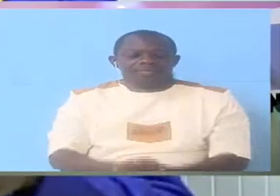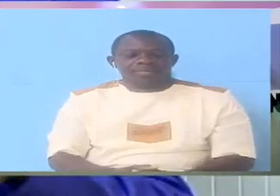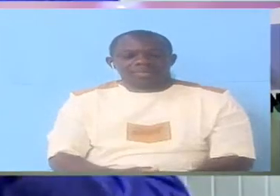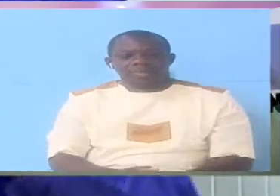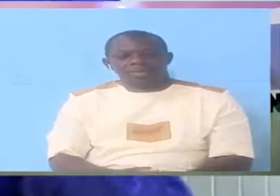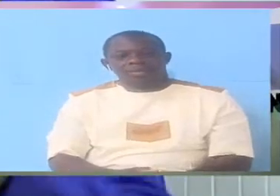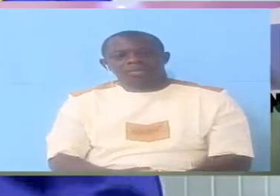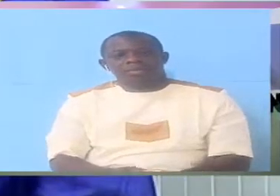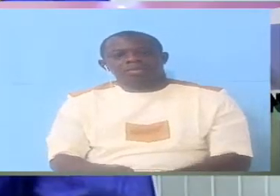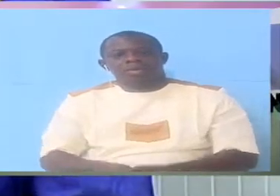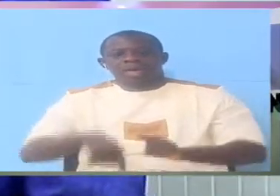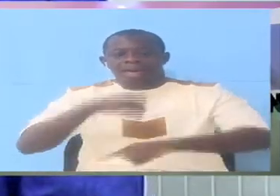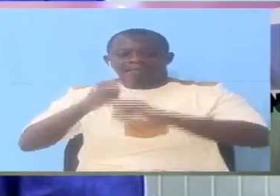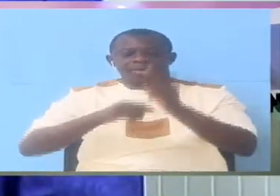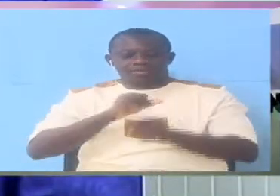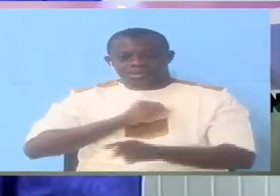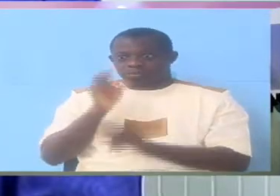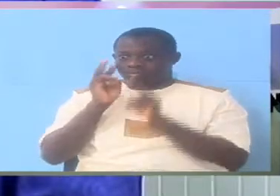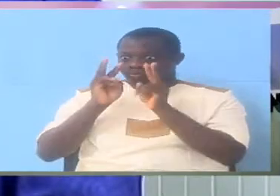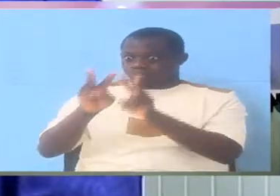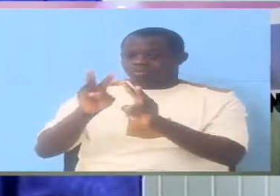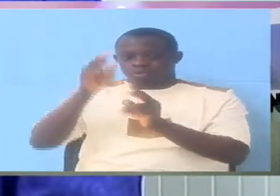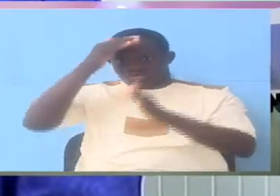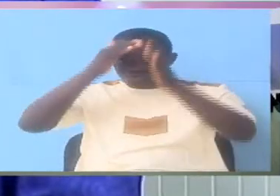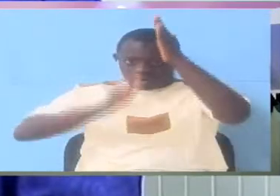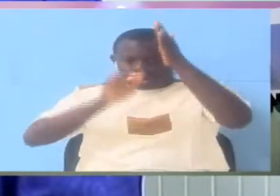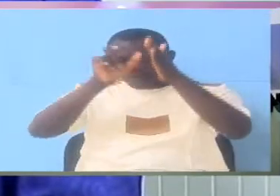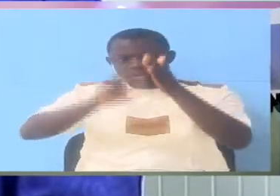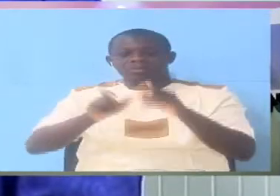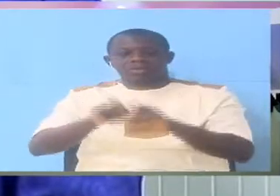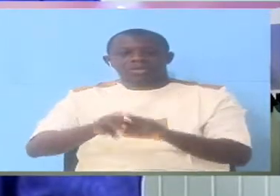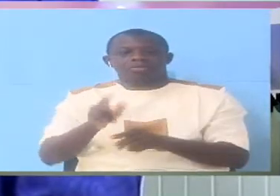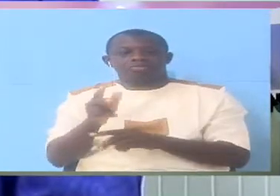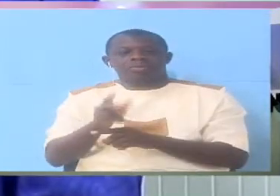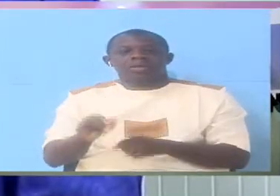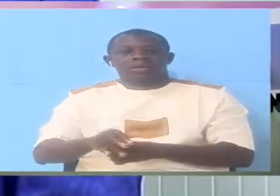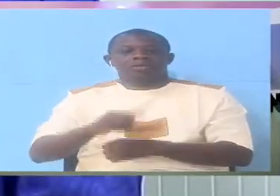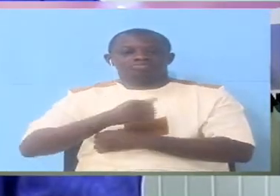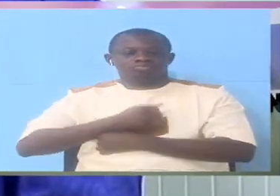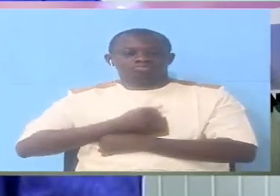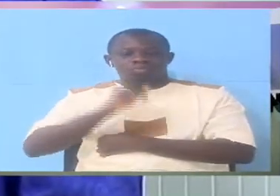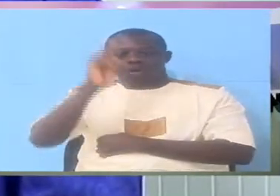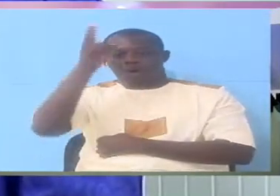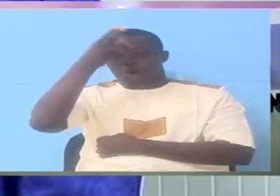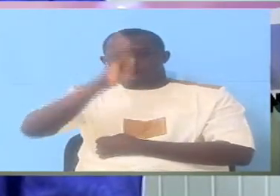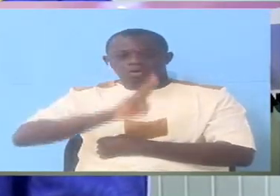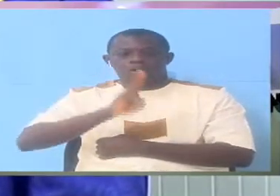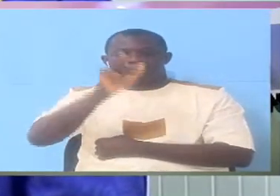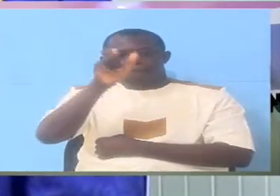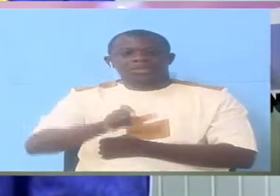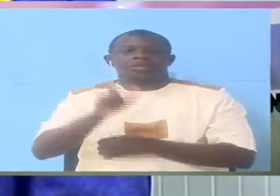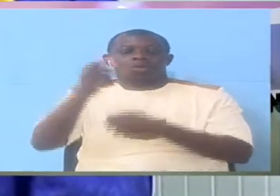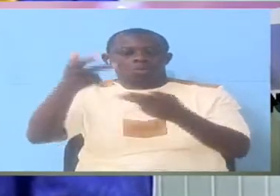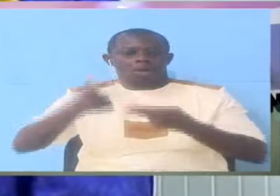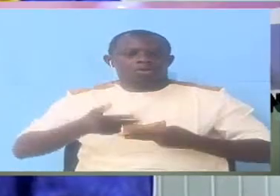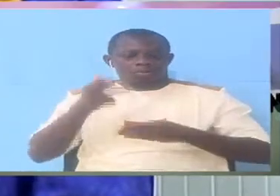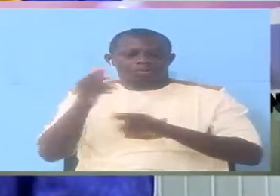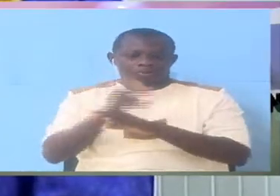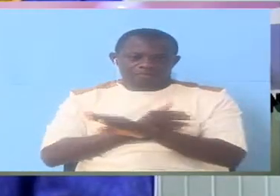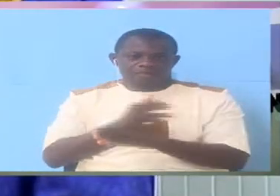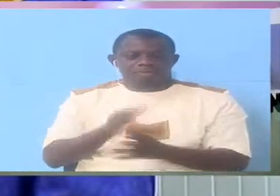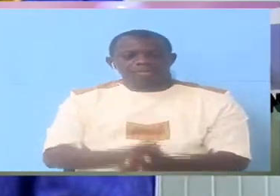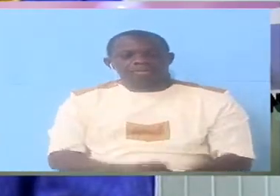guard of honor. Then I saw the soldiers. I think they did a guard of honor for him. Then